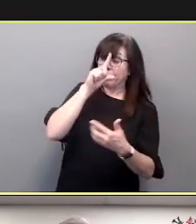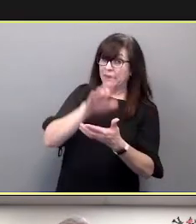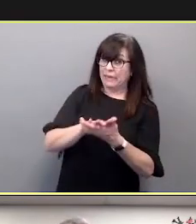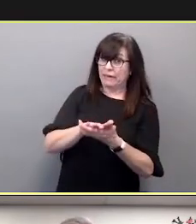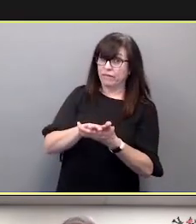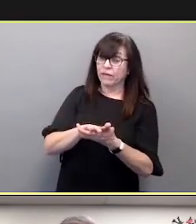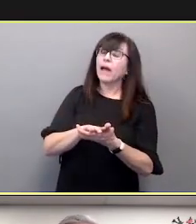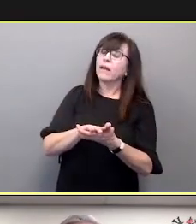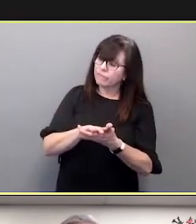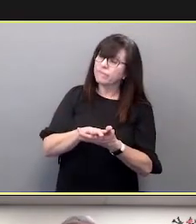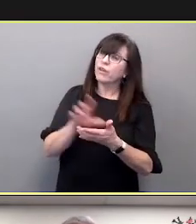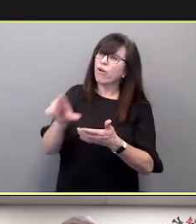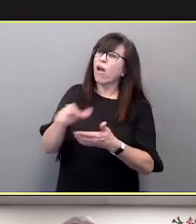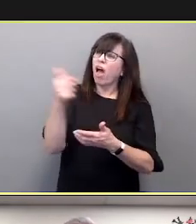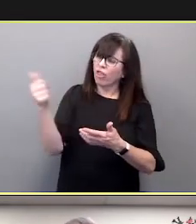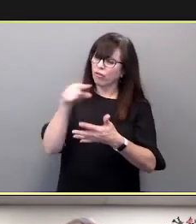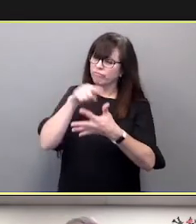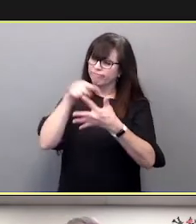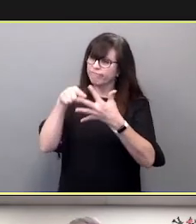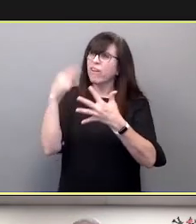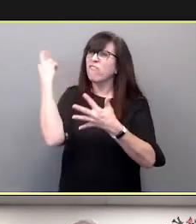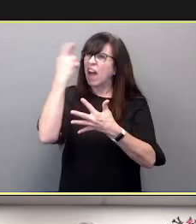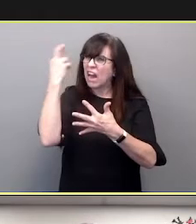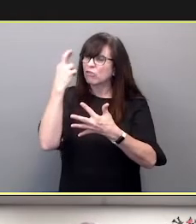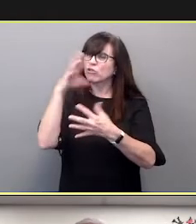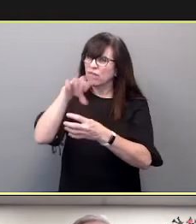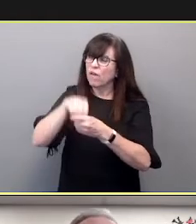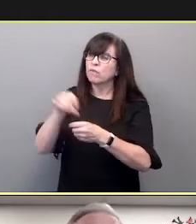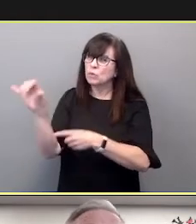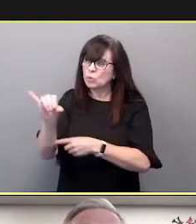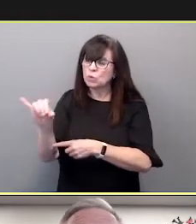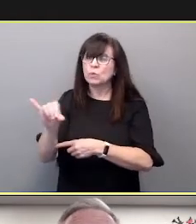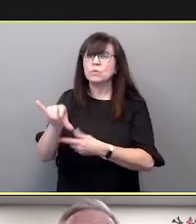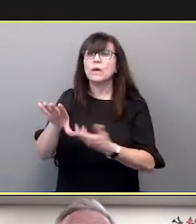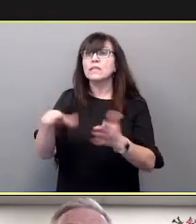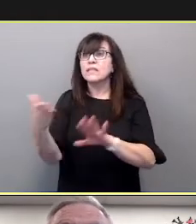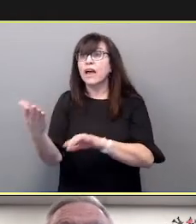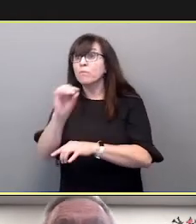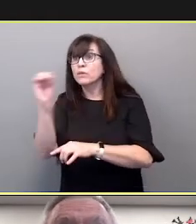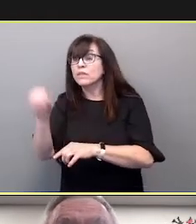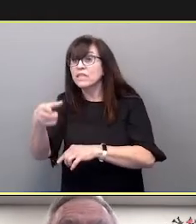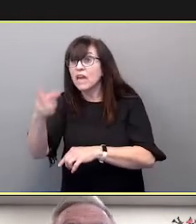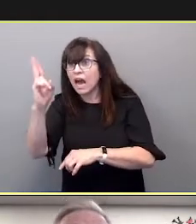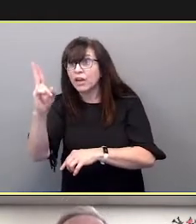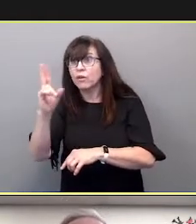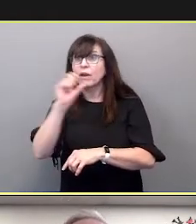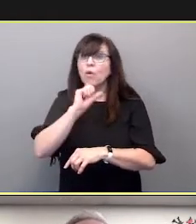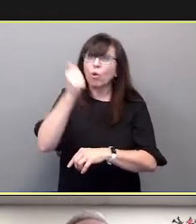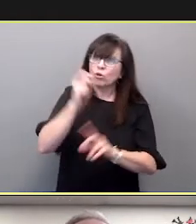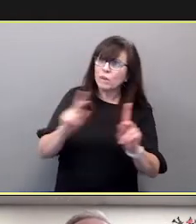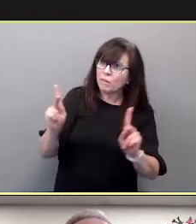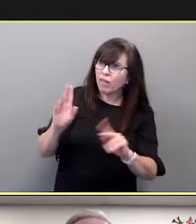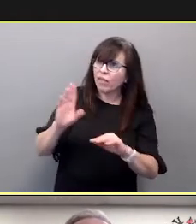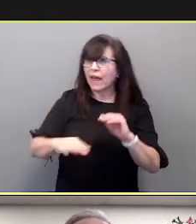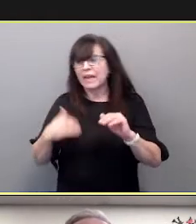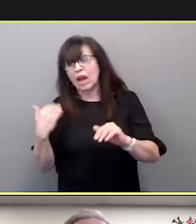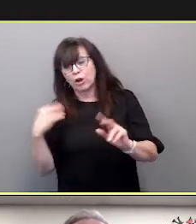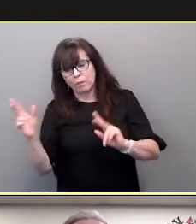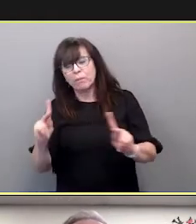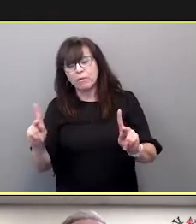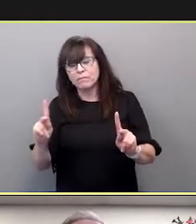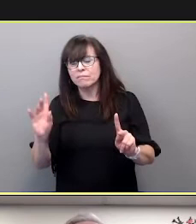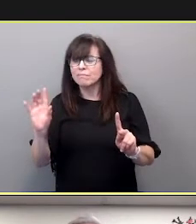there are other variables here too, right? Death rate is higher in older people than it is younger people,